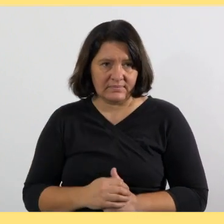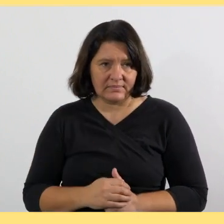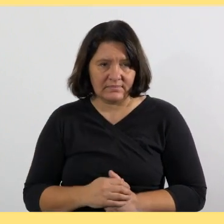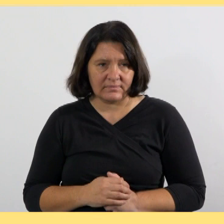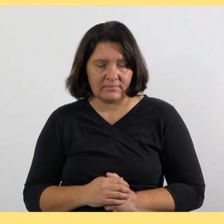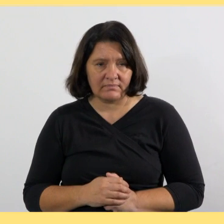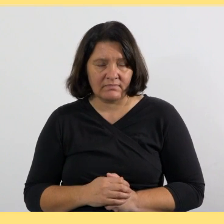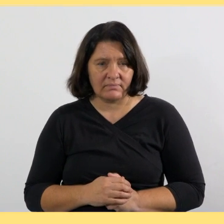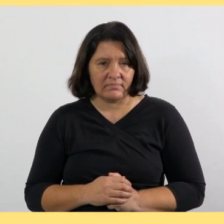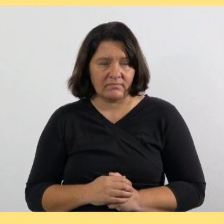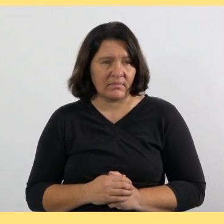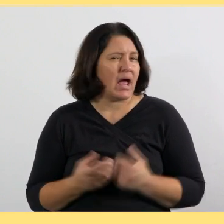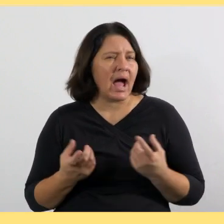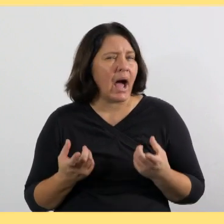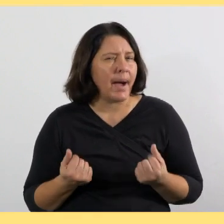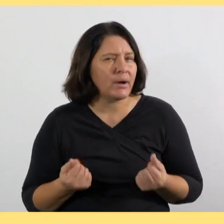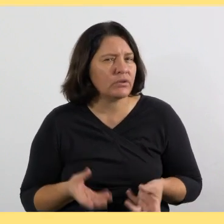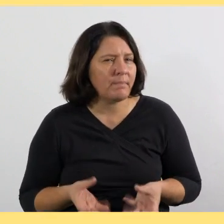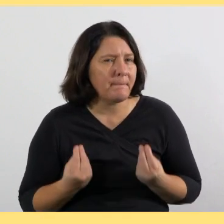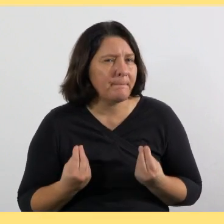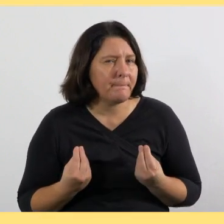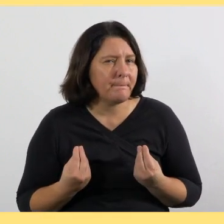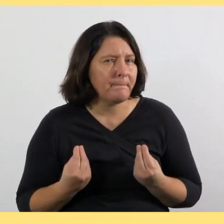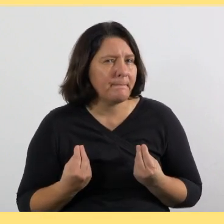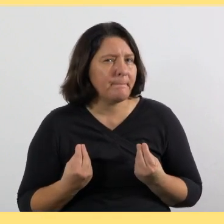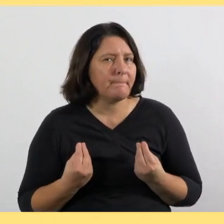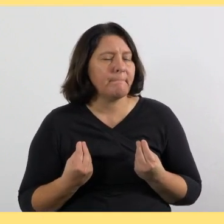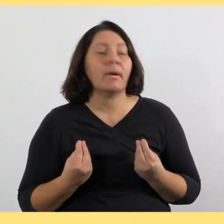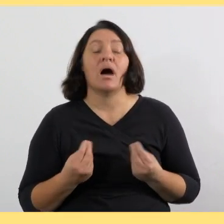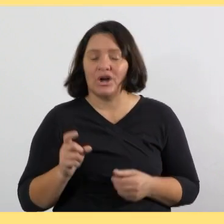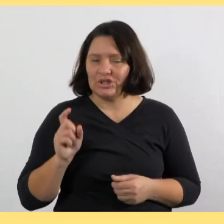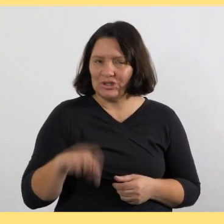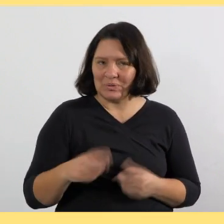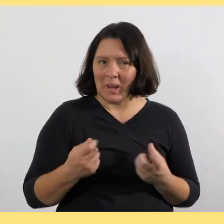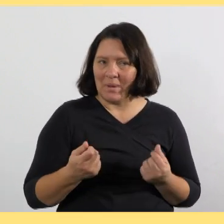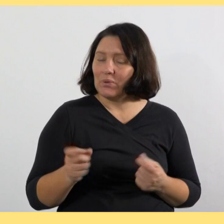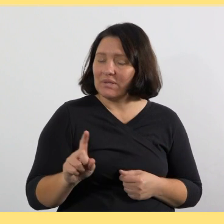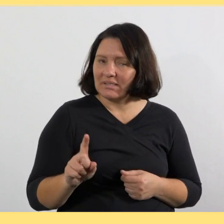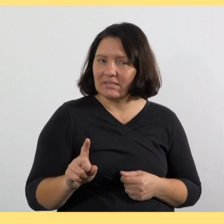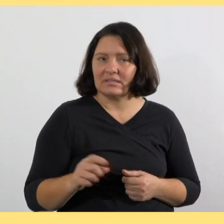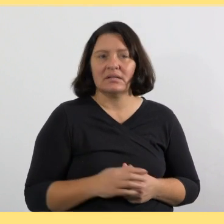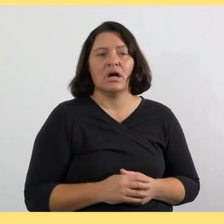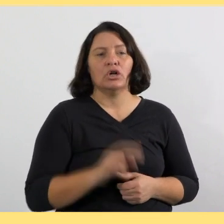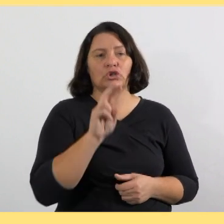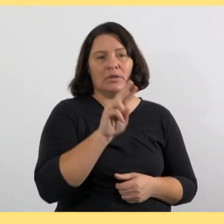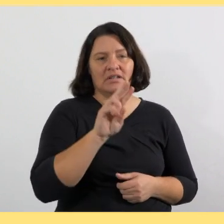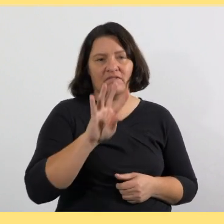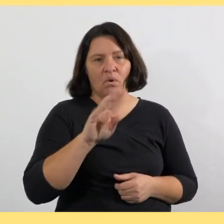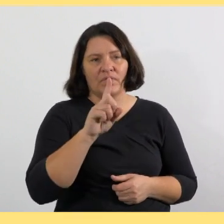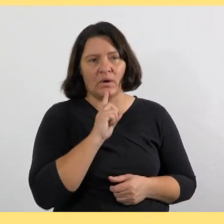15,000. On your calculator, how much are you getting? You should get an amount which